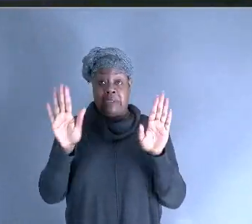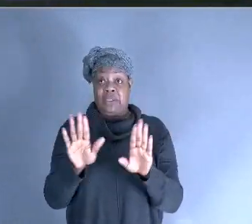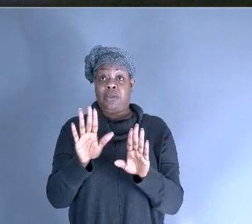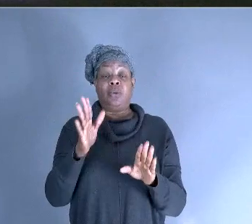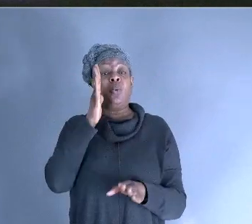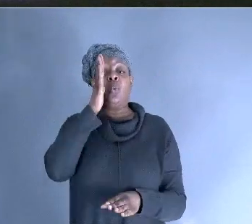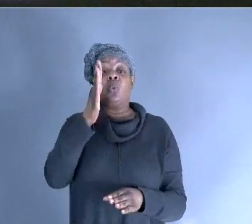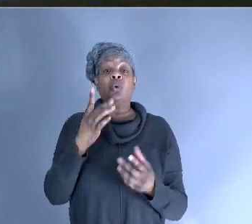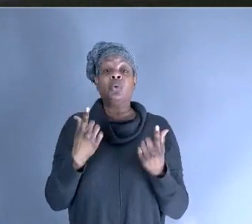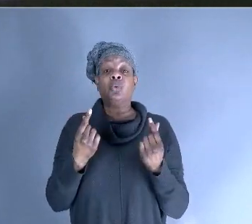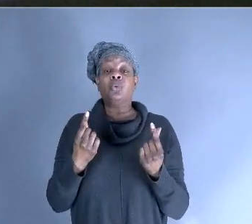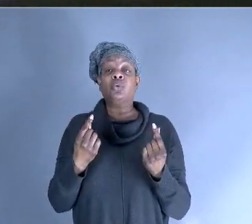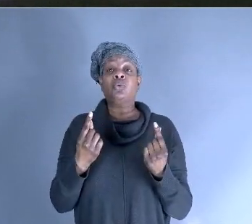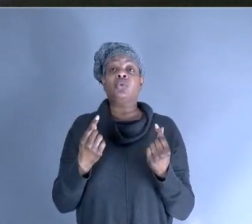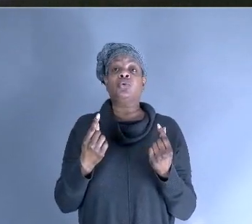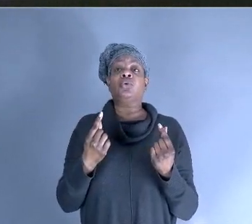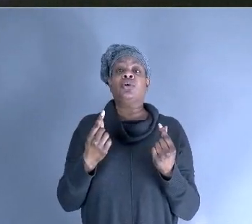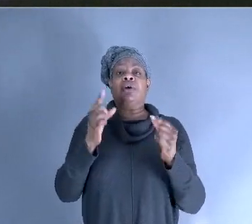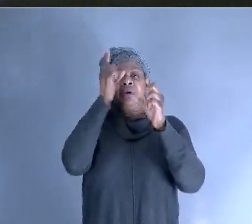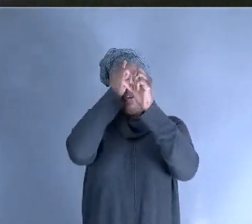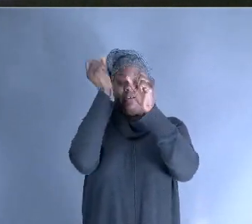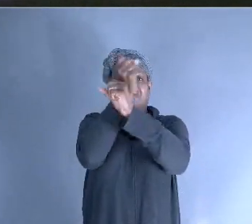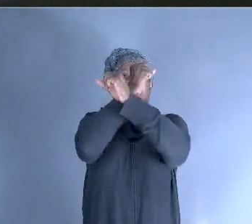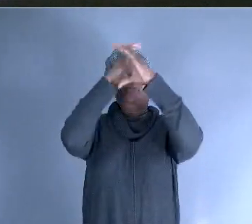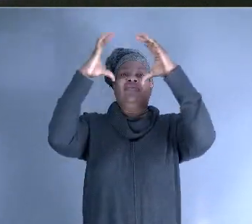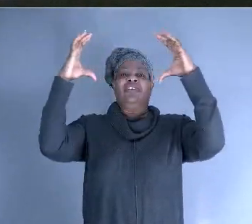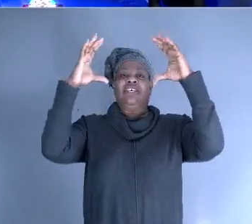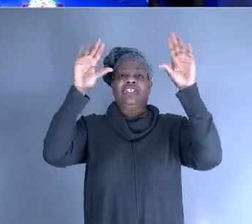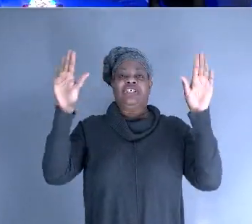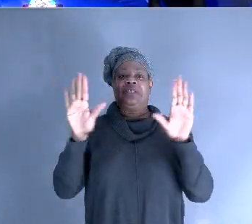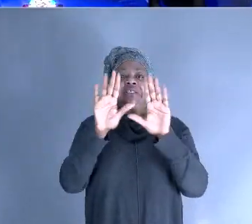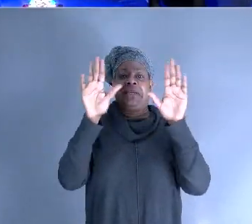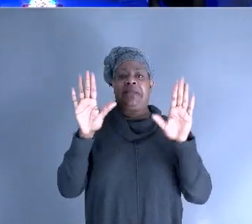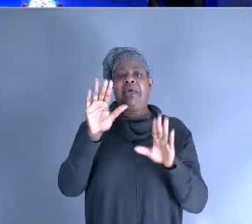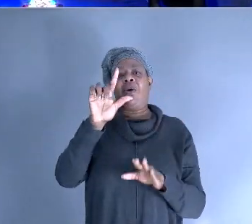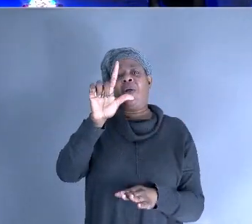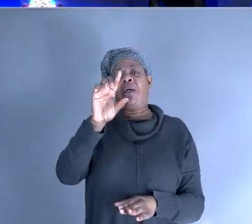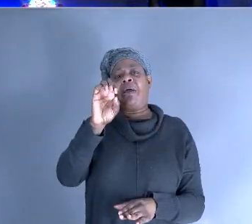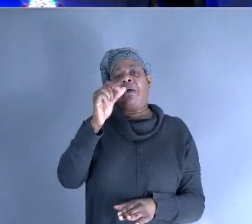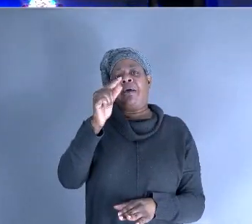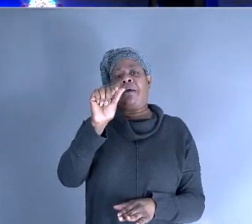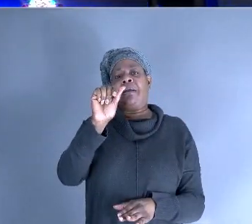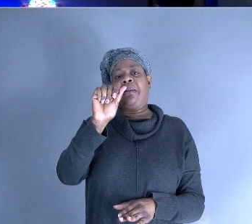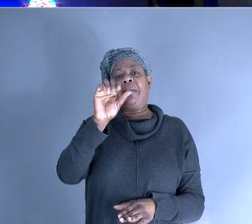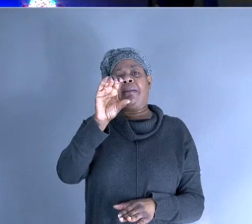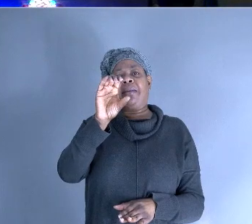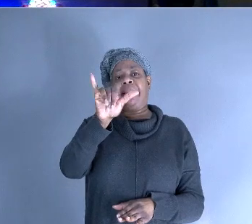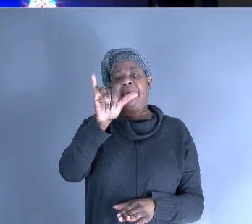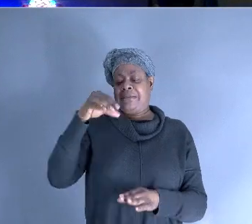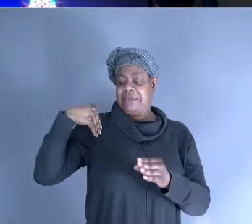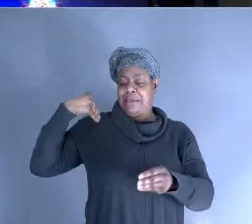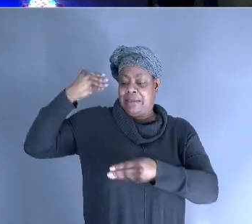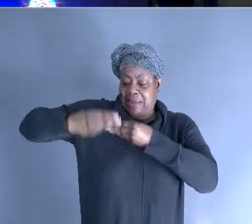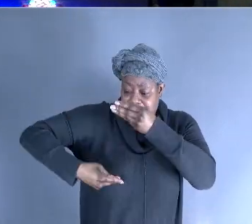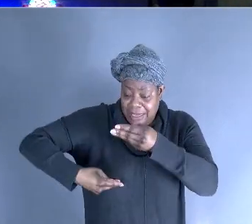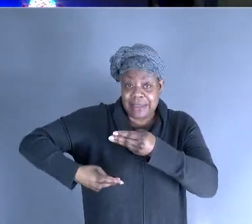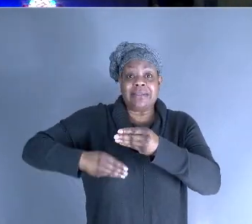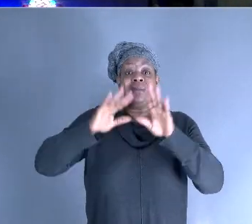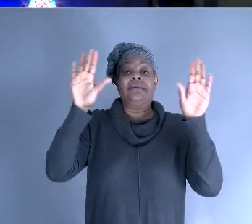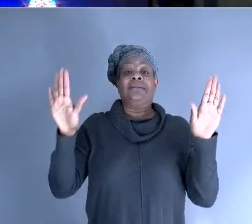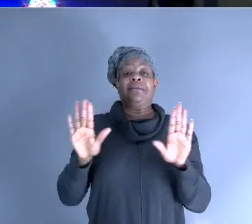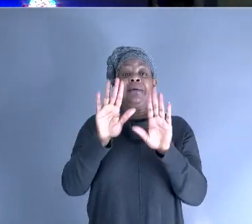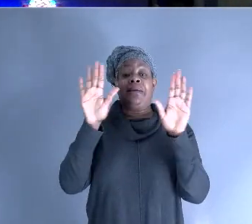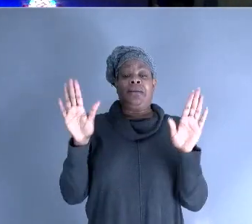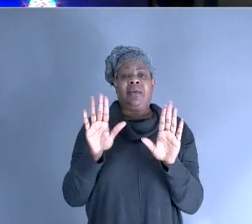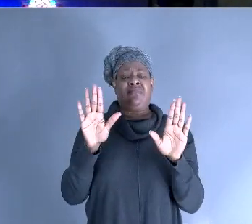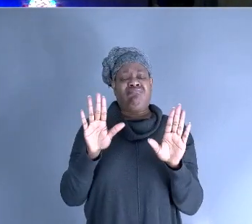having some what we call vision Sundays or legacy Sundays, and we get an opportunity. Because legacy is about